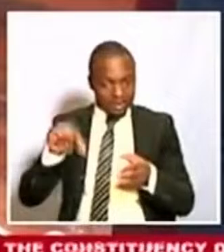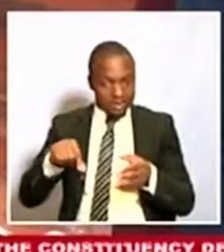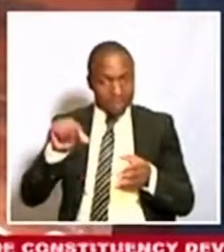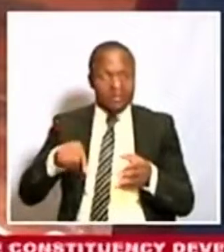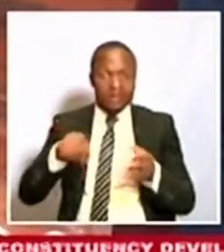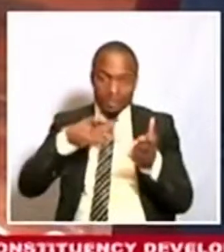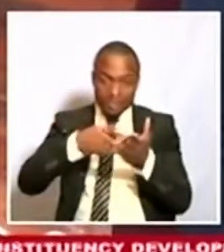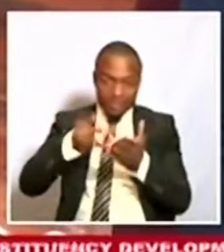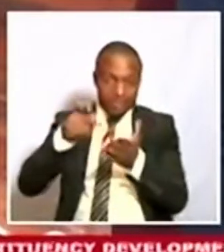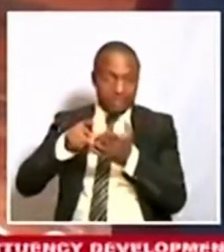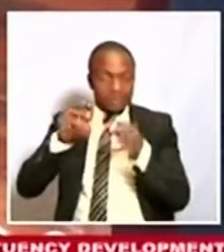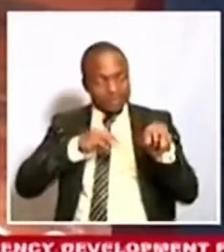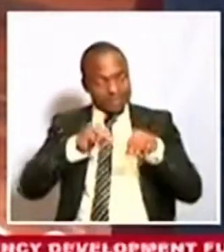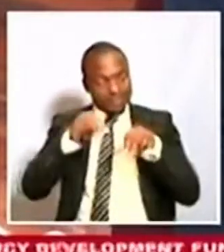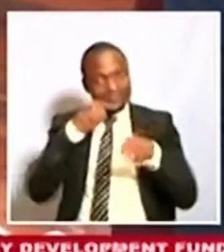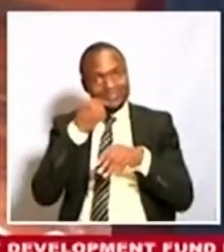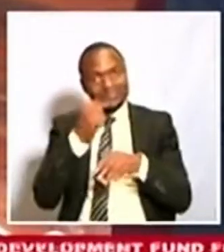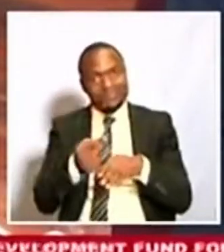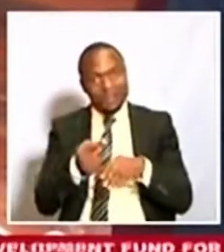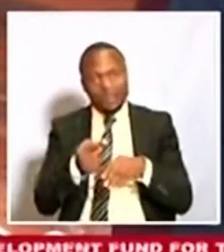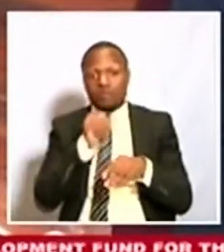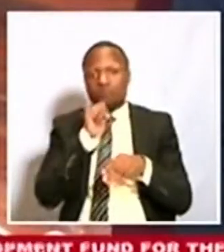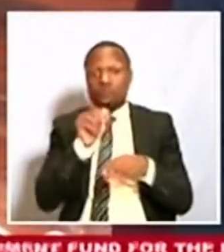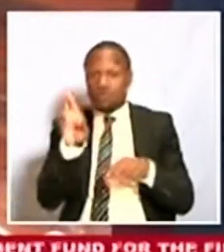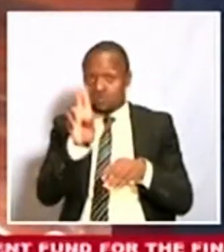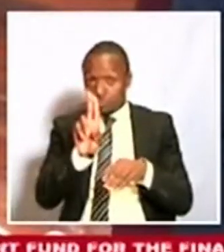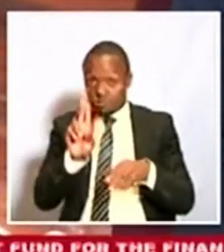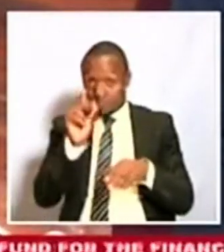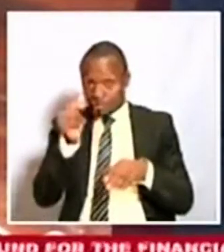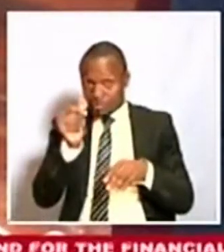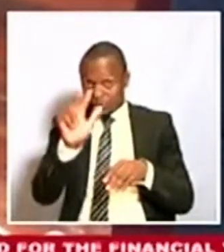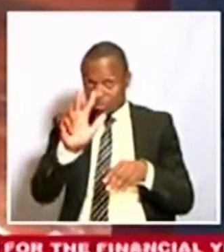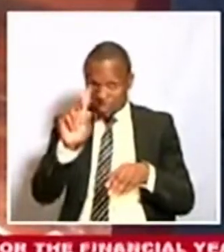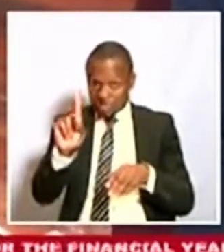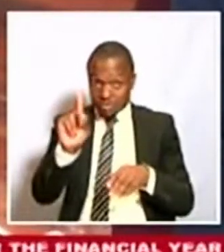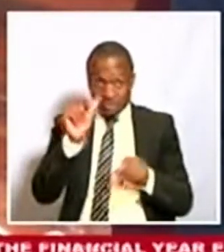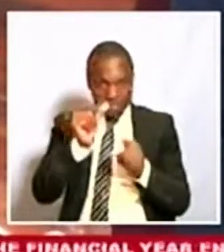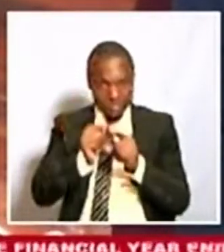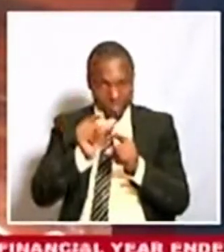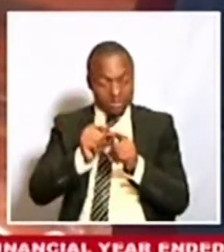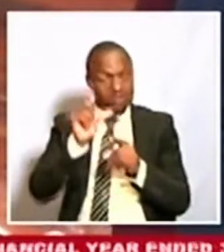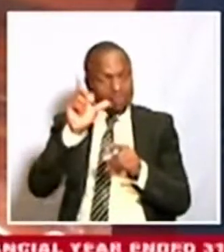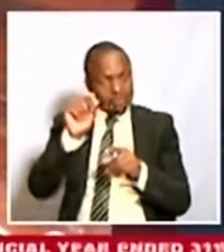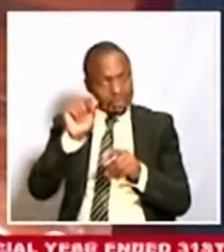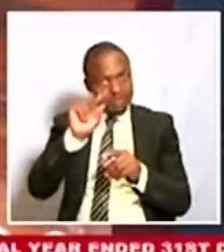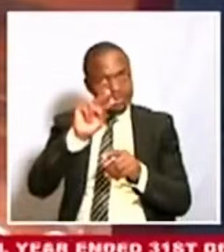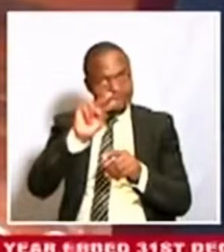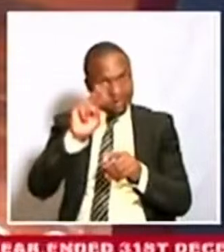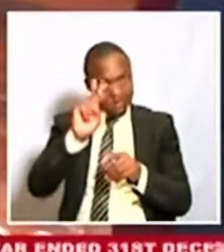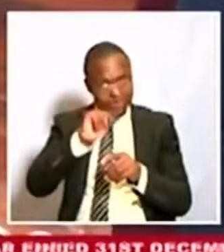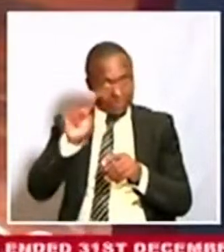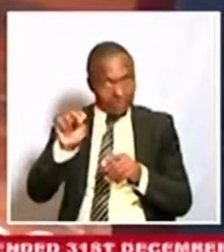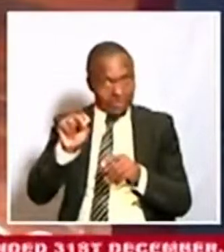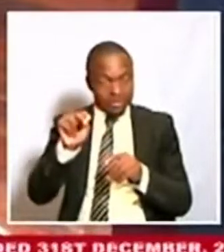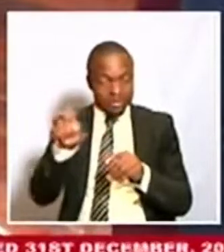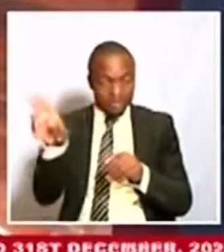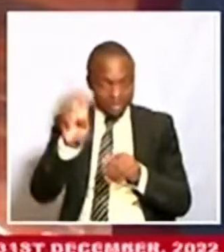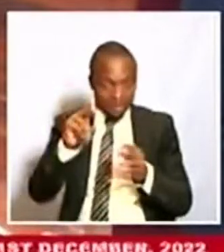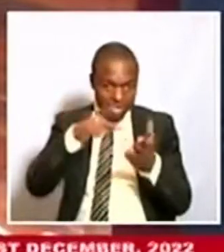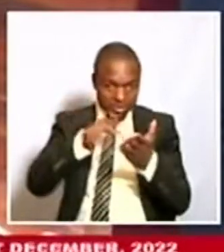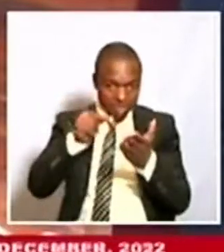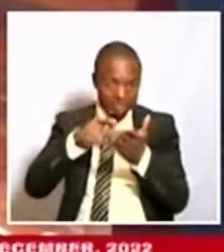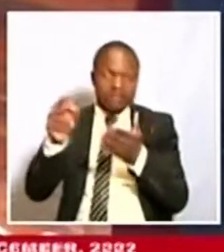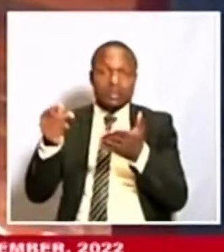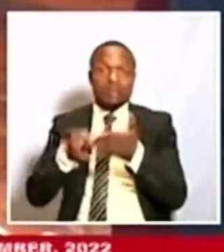Action taken, management wishes to state that the unspent funds as at 31st December 2022 were used to pay for new